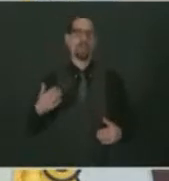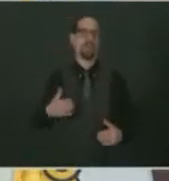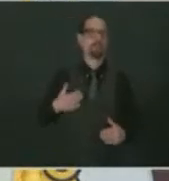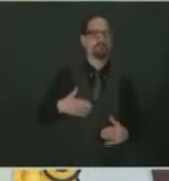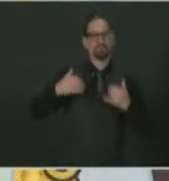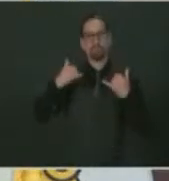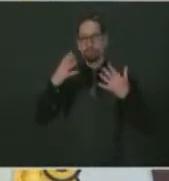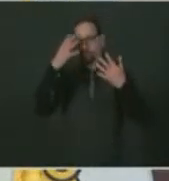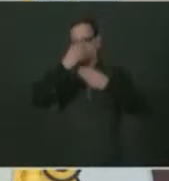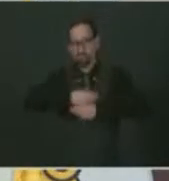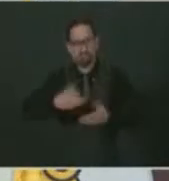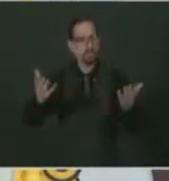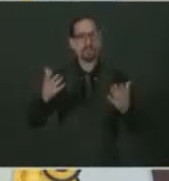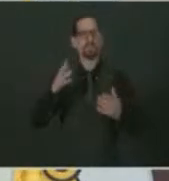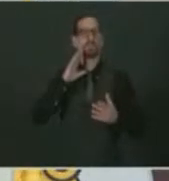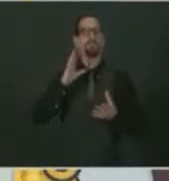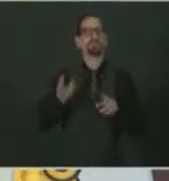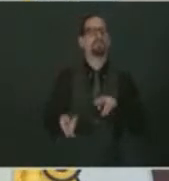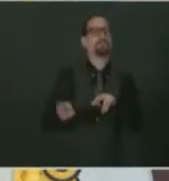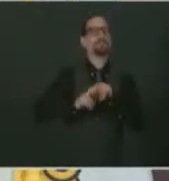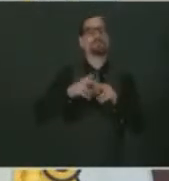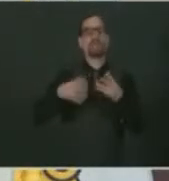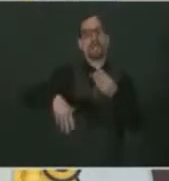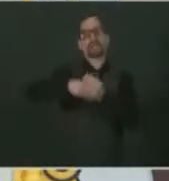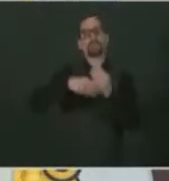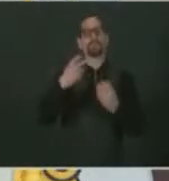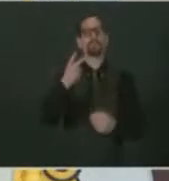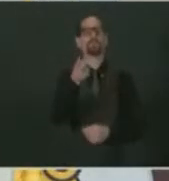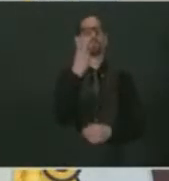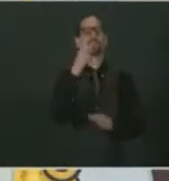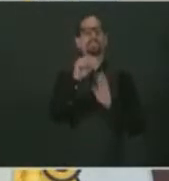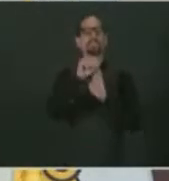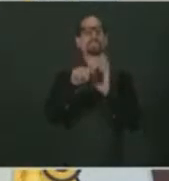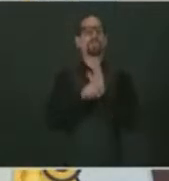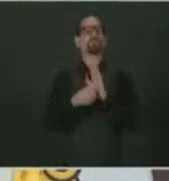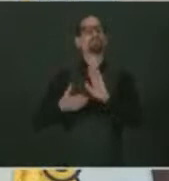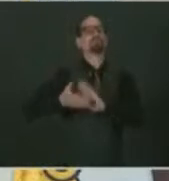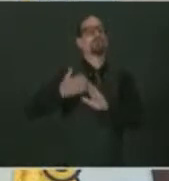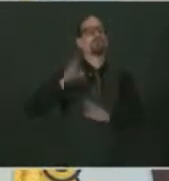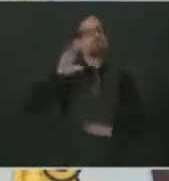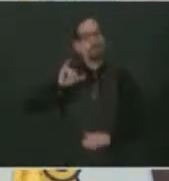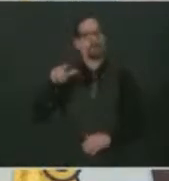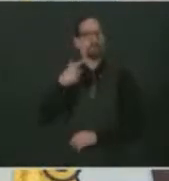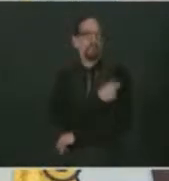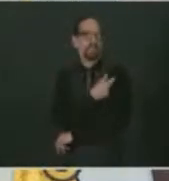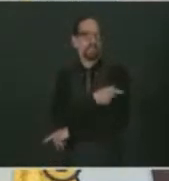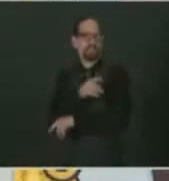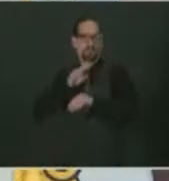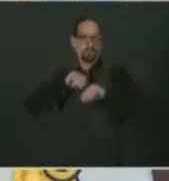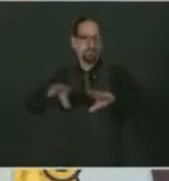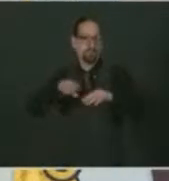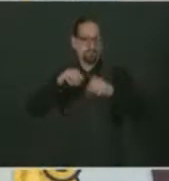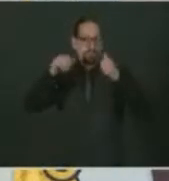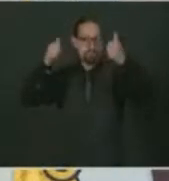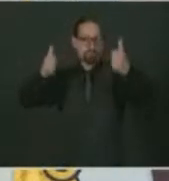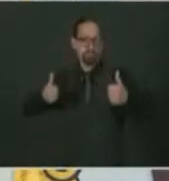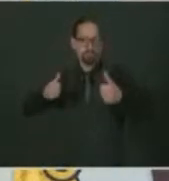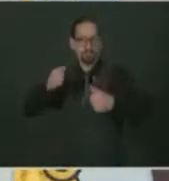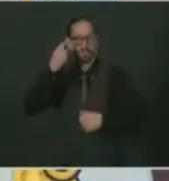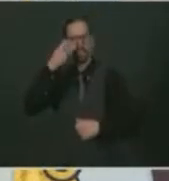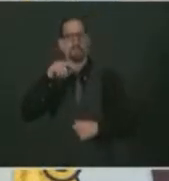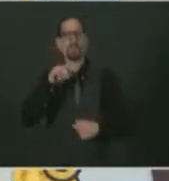to prepare for an increase in vaccine supply. The site in South County at the Schneider